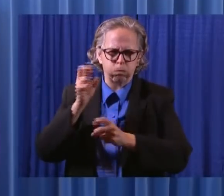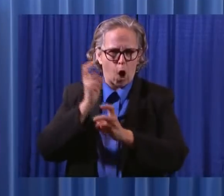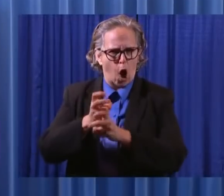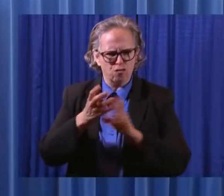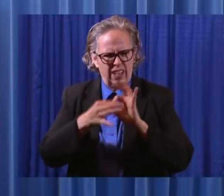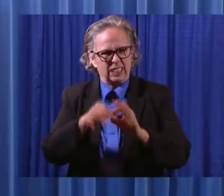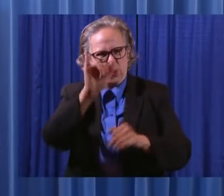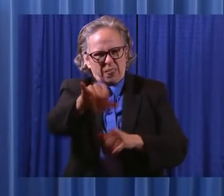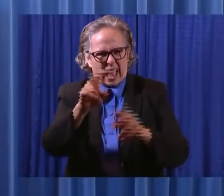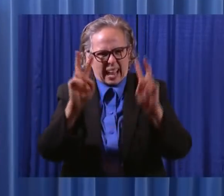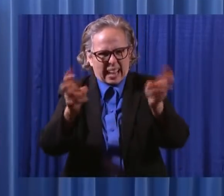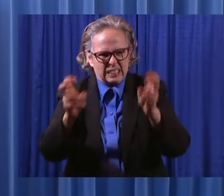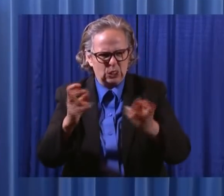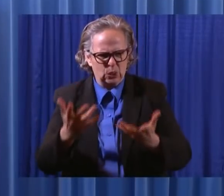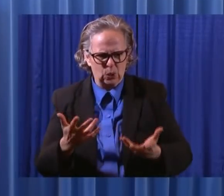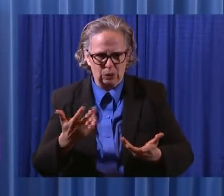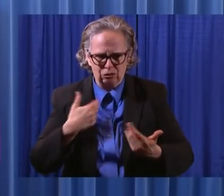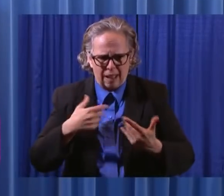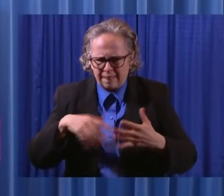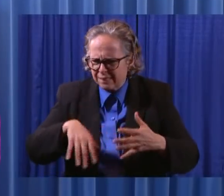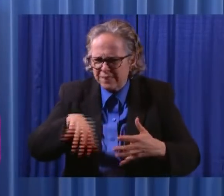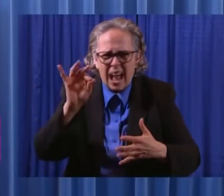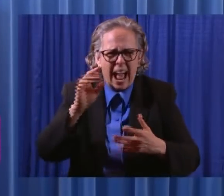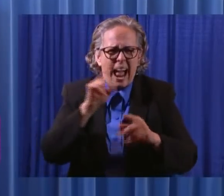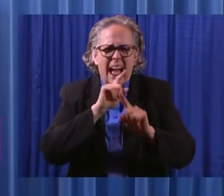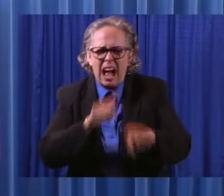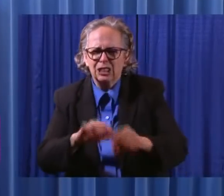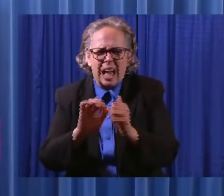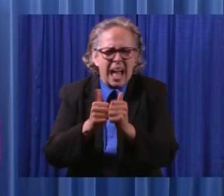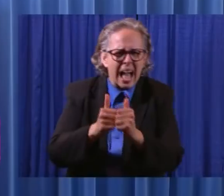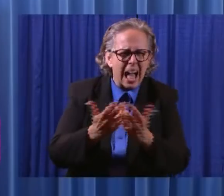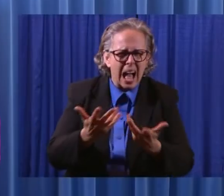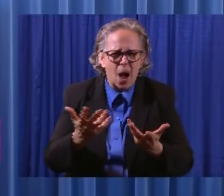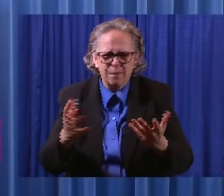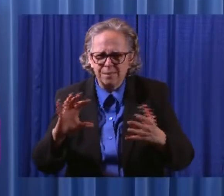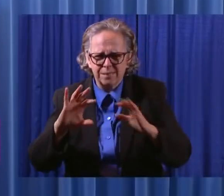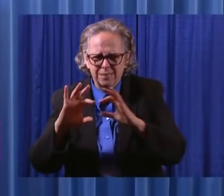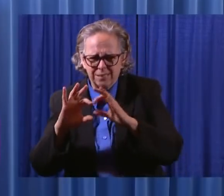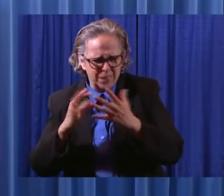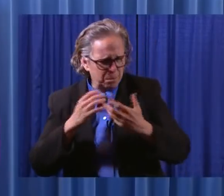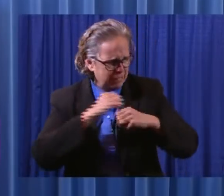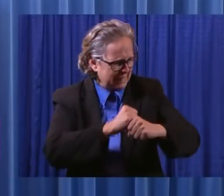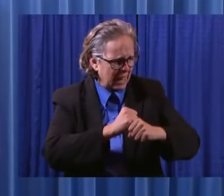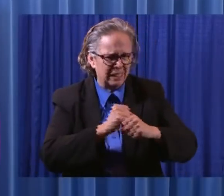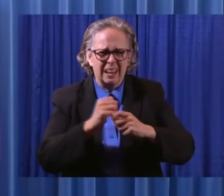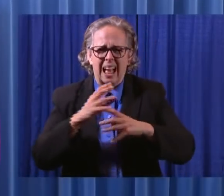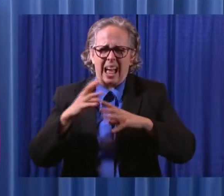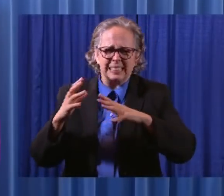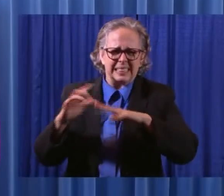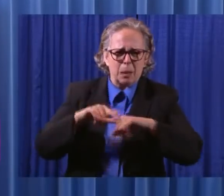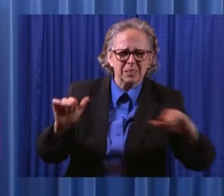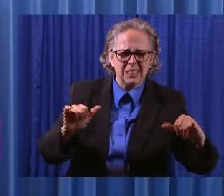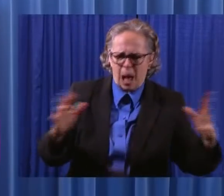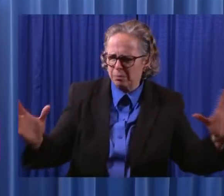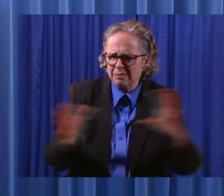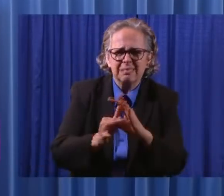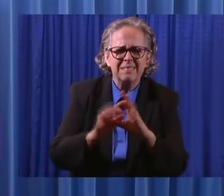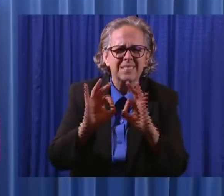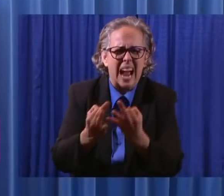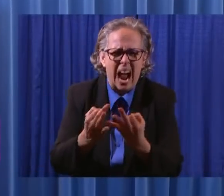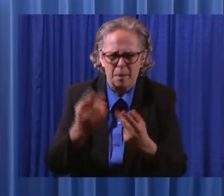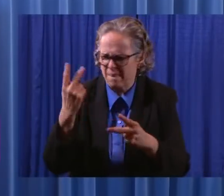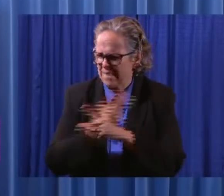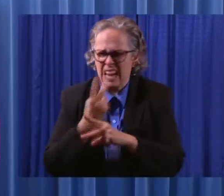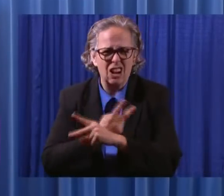the right balance so we can protect people, but at the same time answer this real need that is out